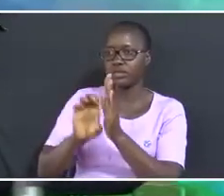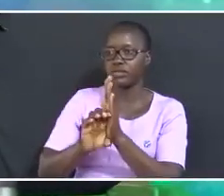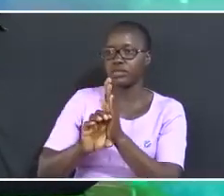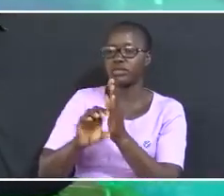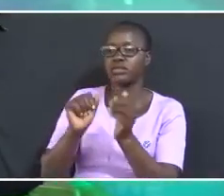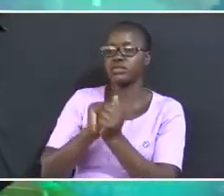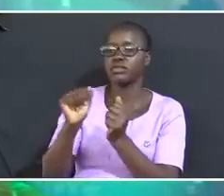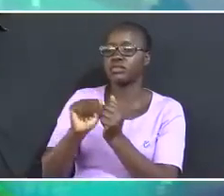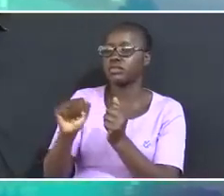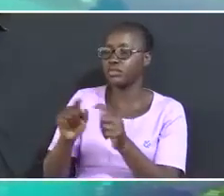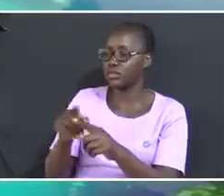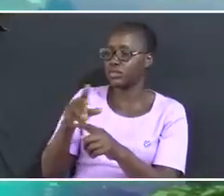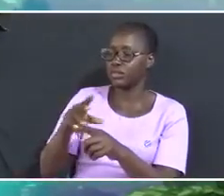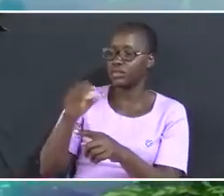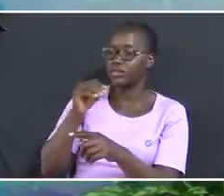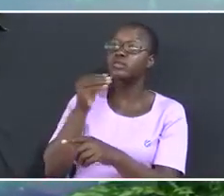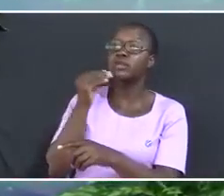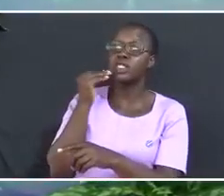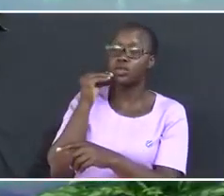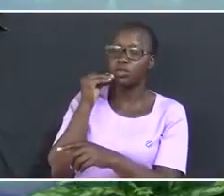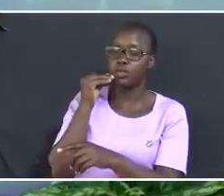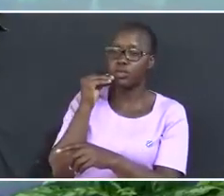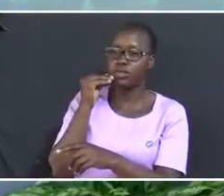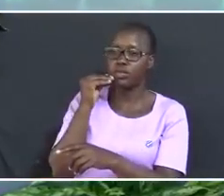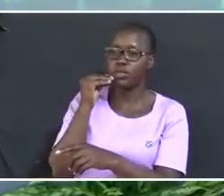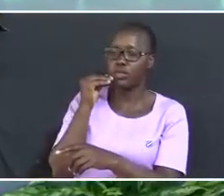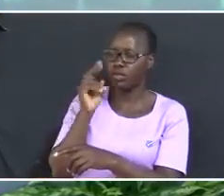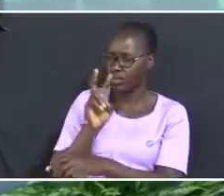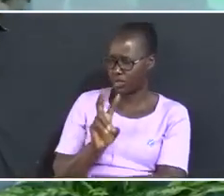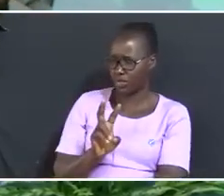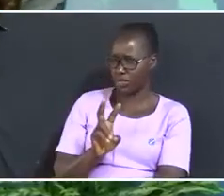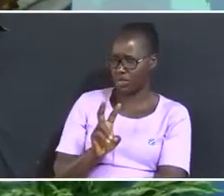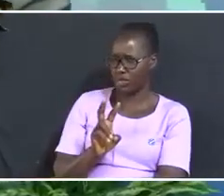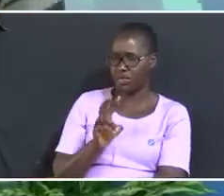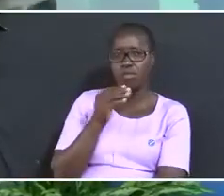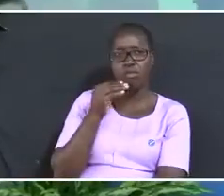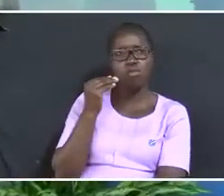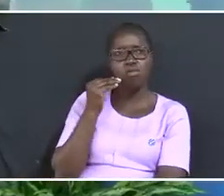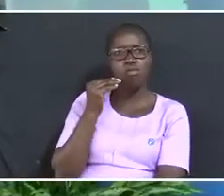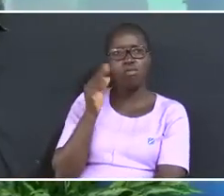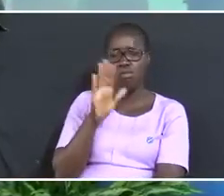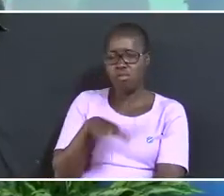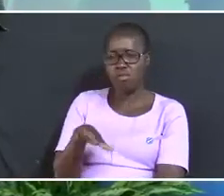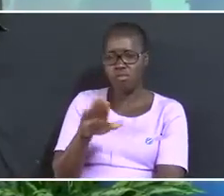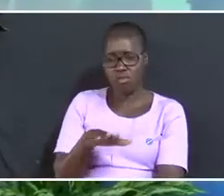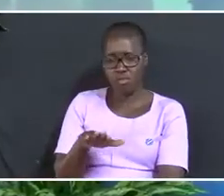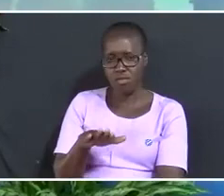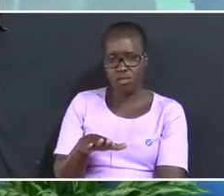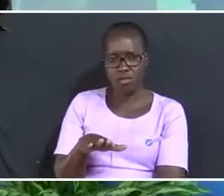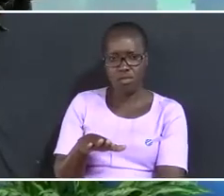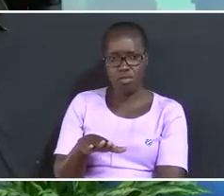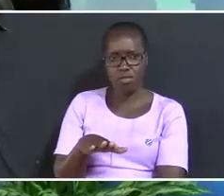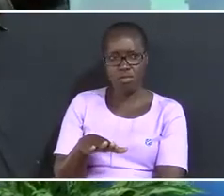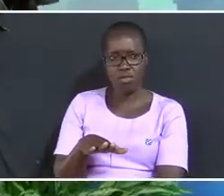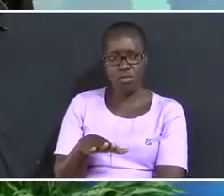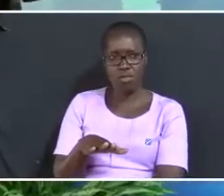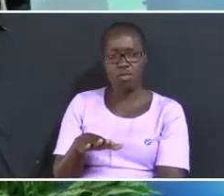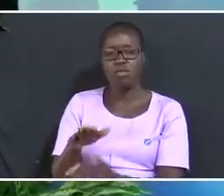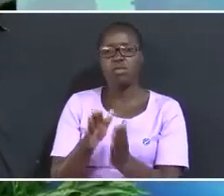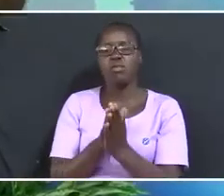As he was at home, he looked at the home environment with